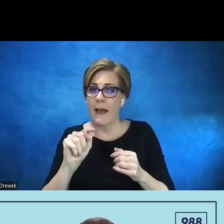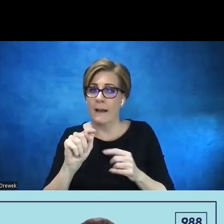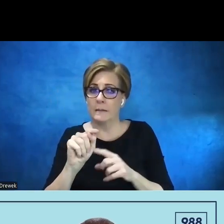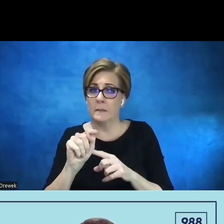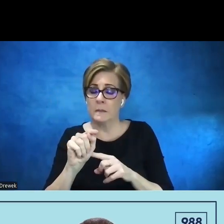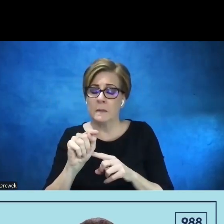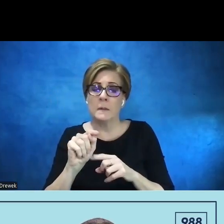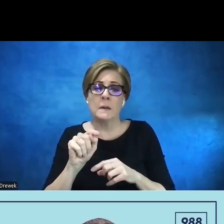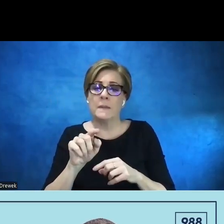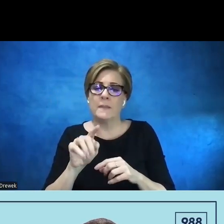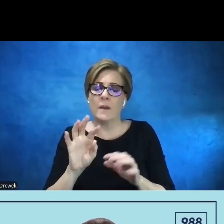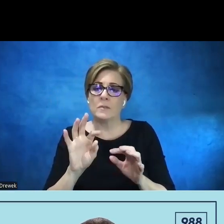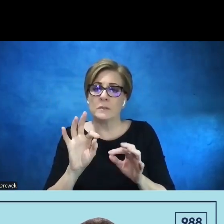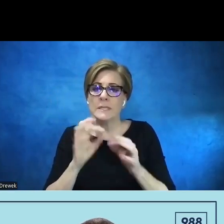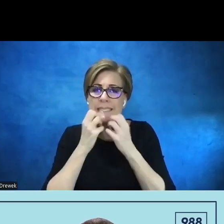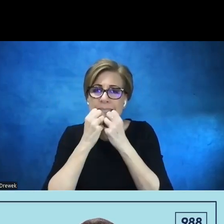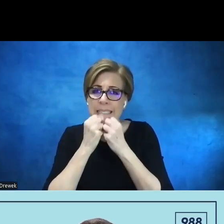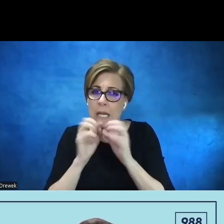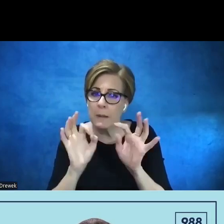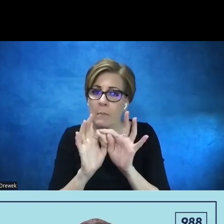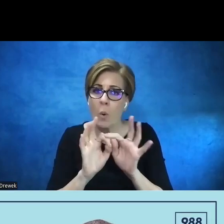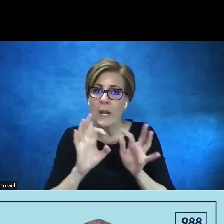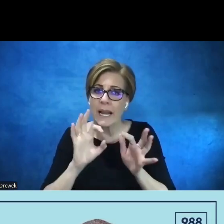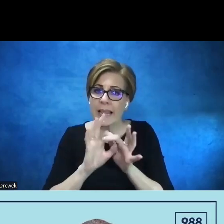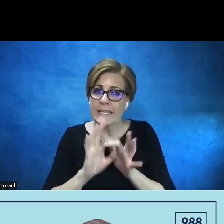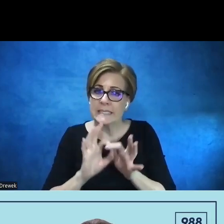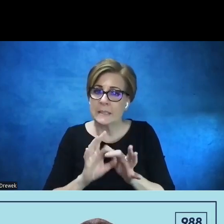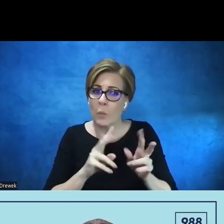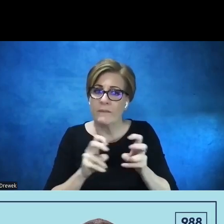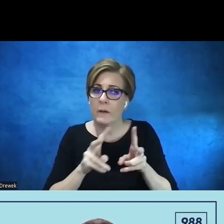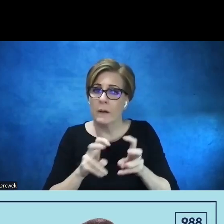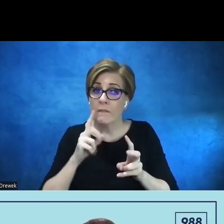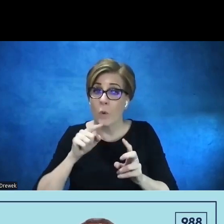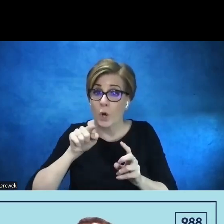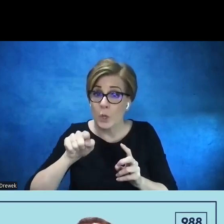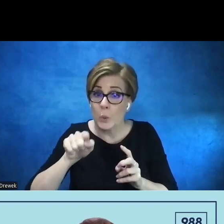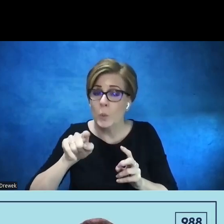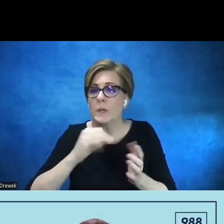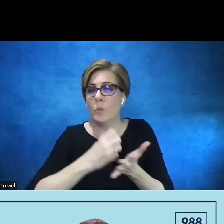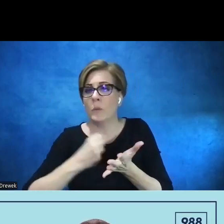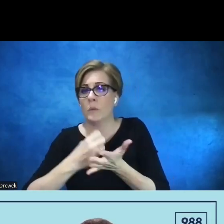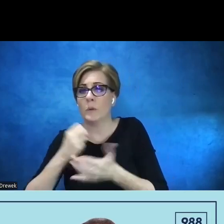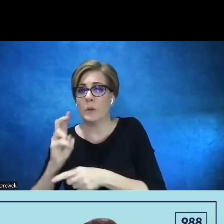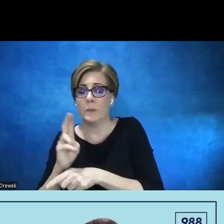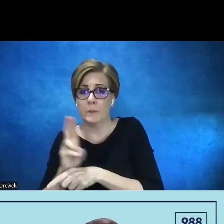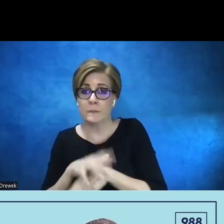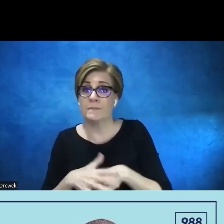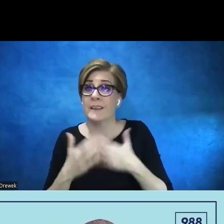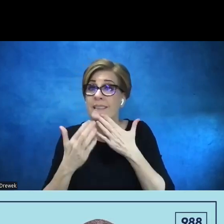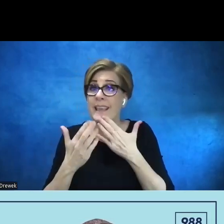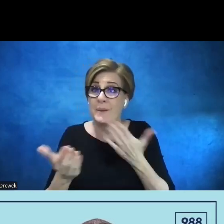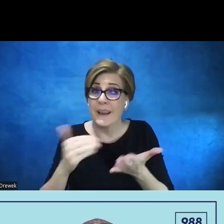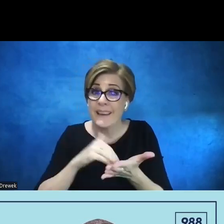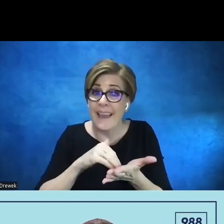invaluable links that you'll see in the chat box that are available for your usage. So thank you all again. And we